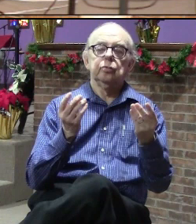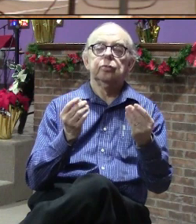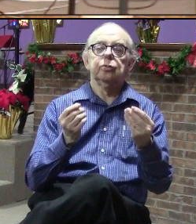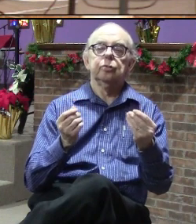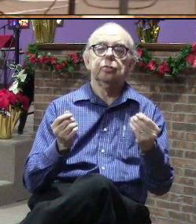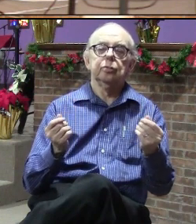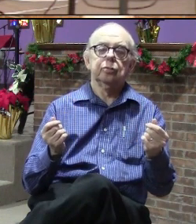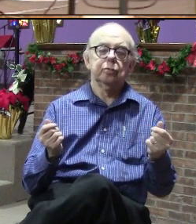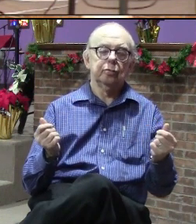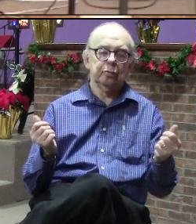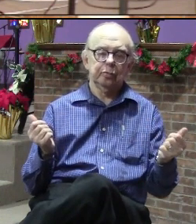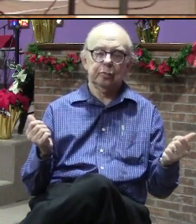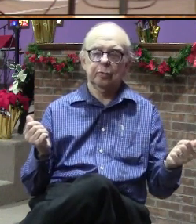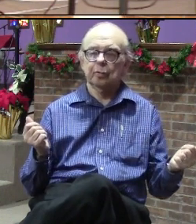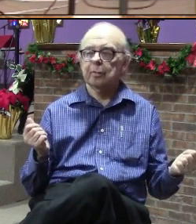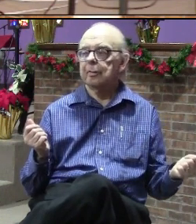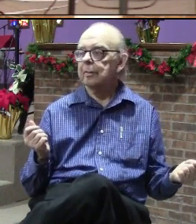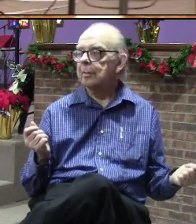faded away.